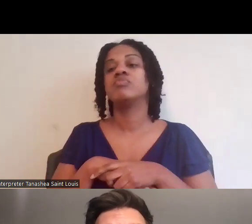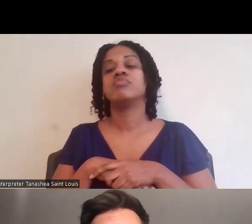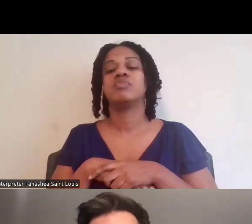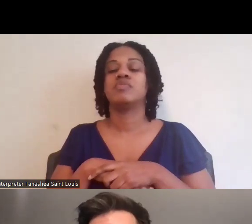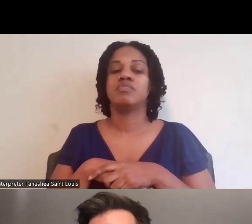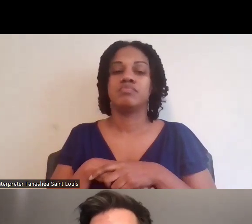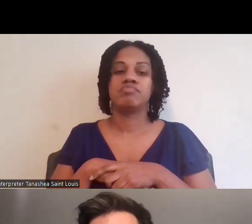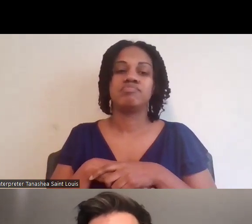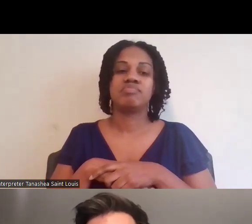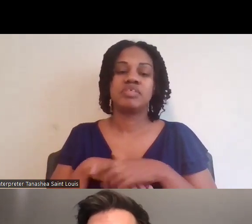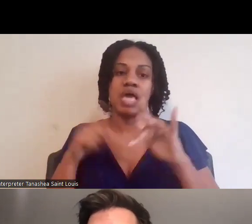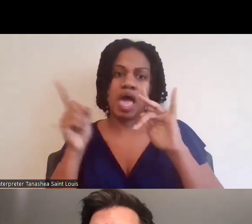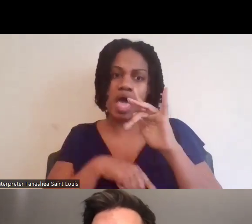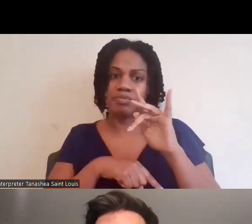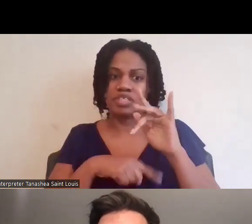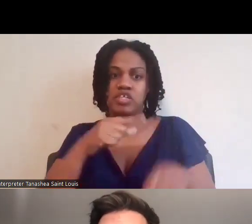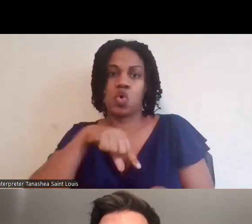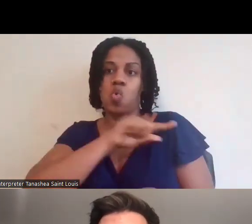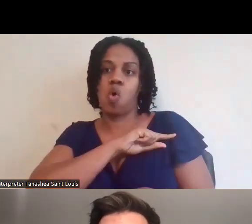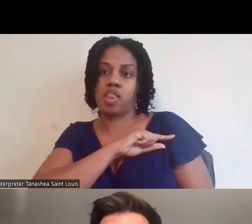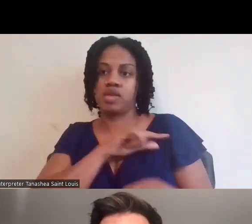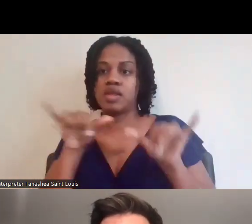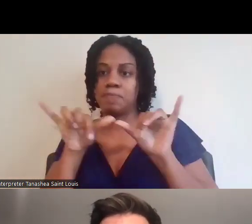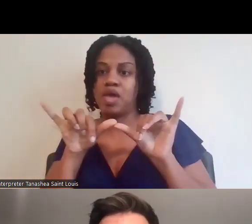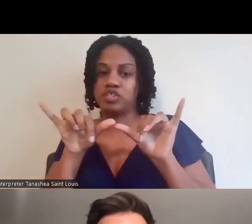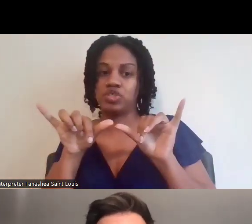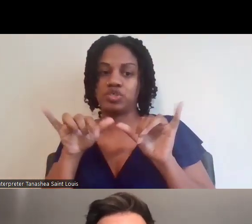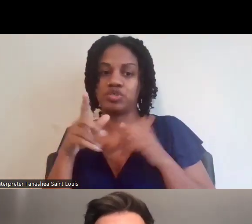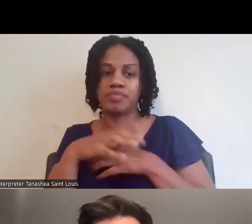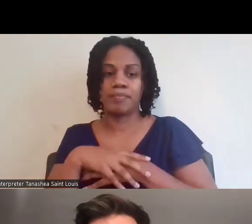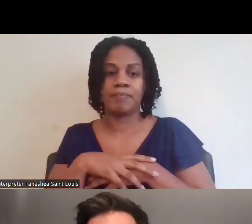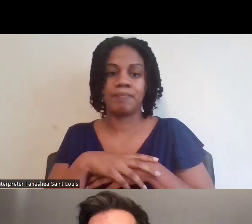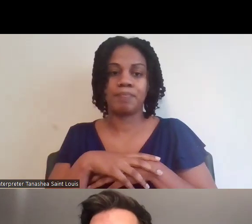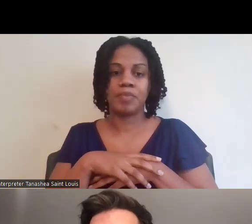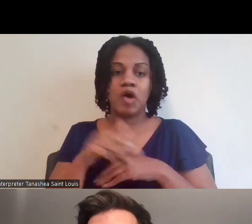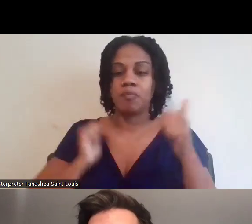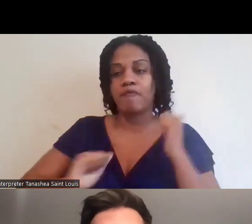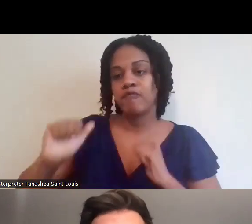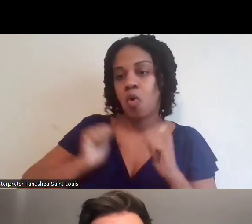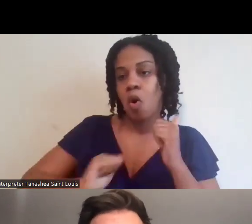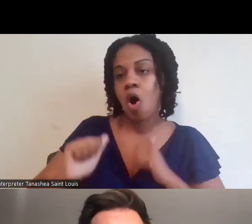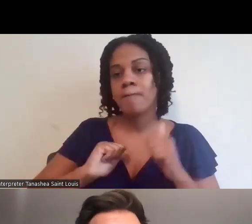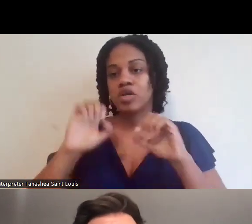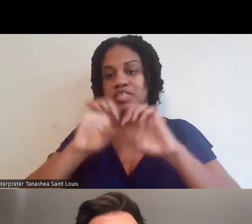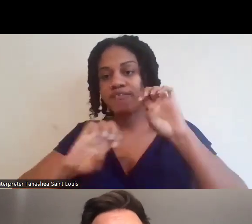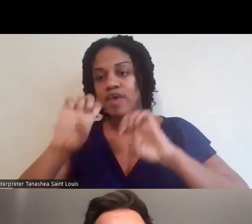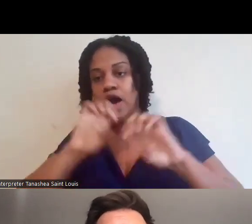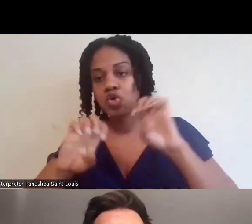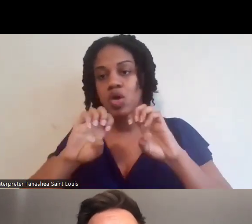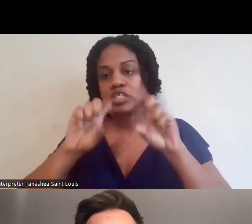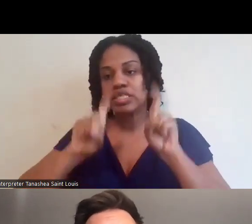the sort of absence of quality measures of performance evaluation and